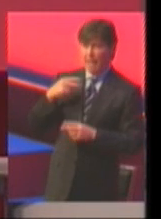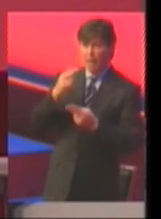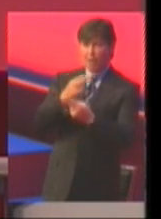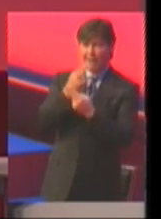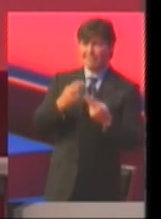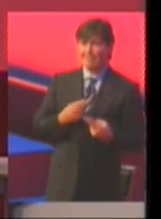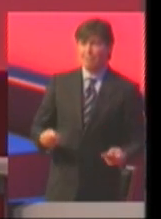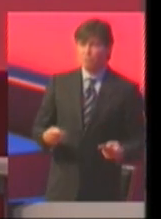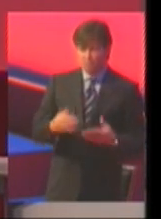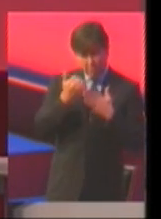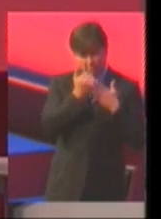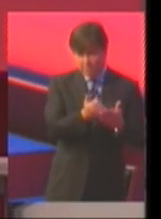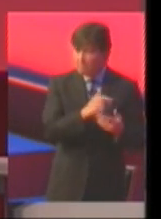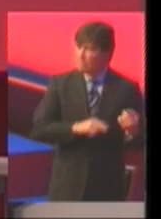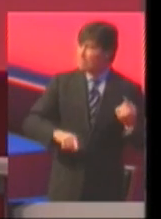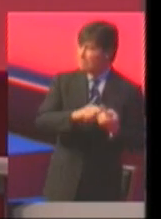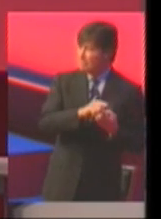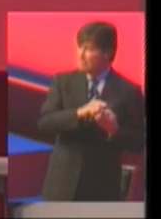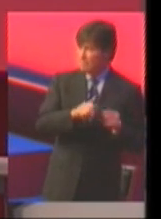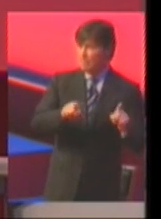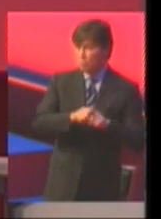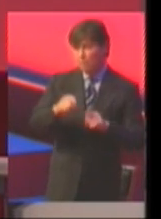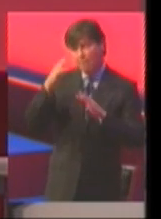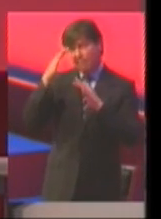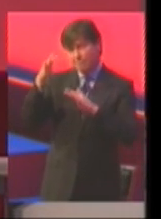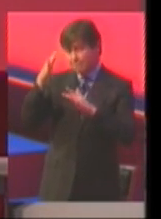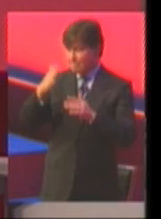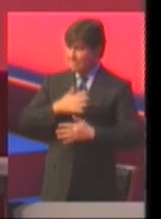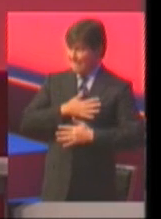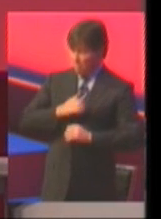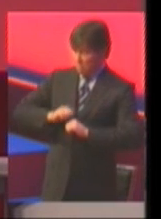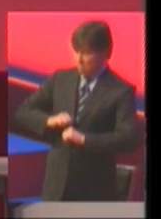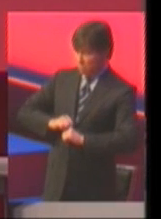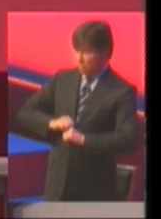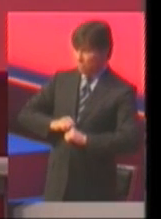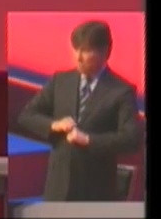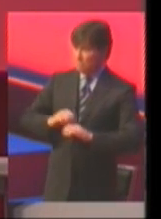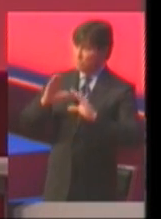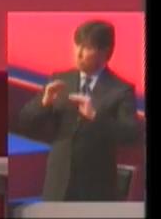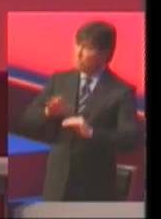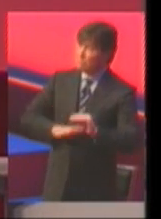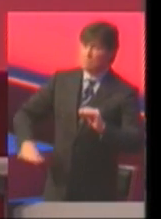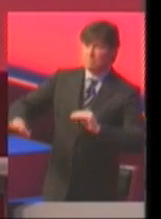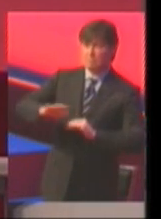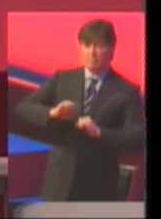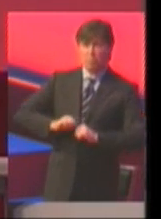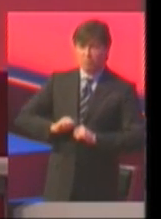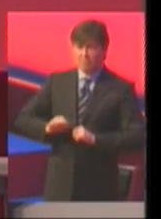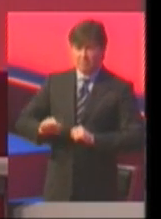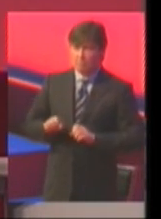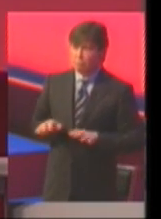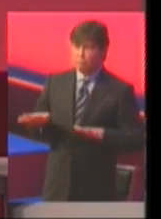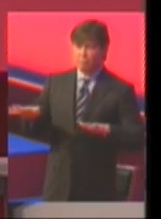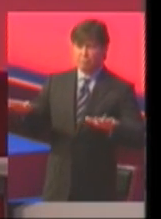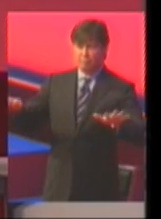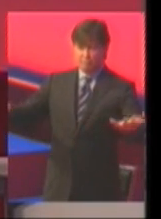internationalism, have also always understood that those values don't stop at our national border. And